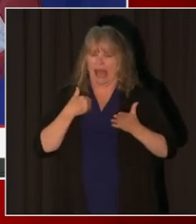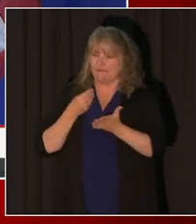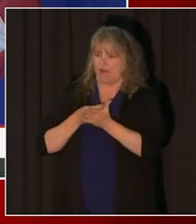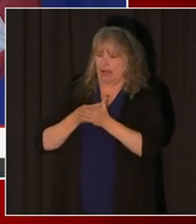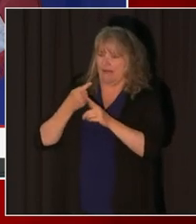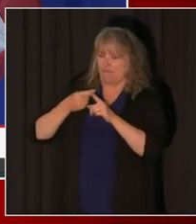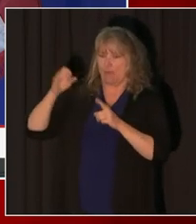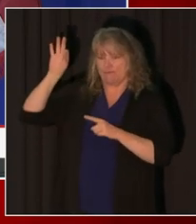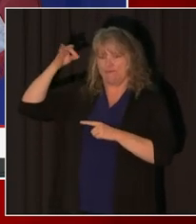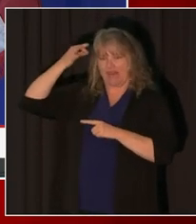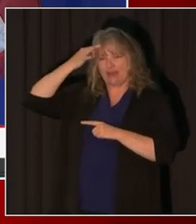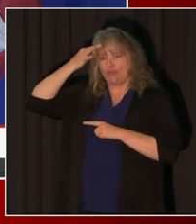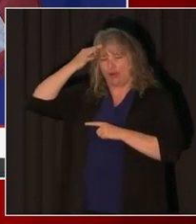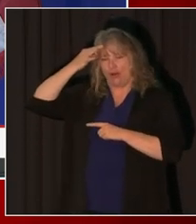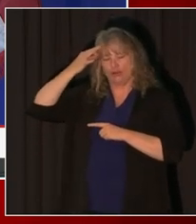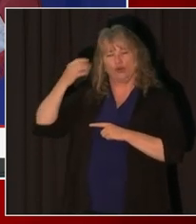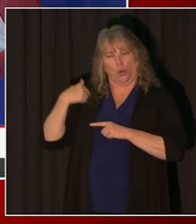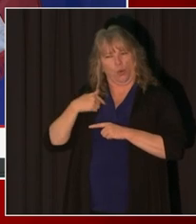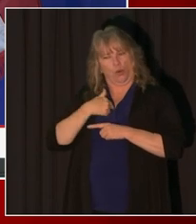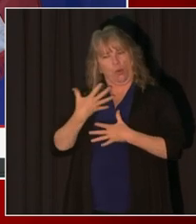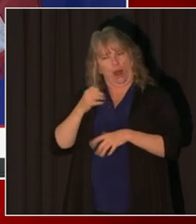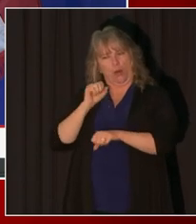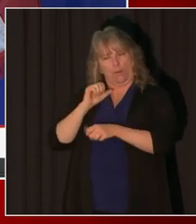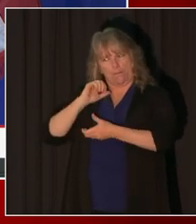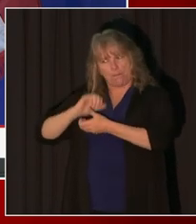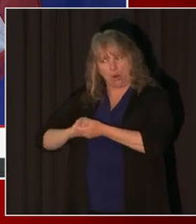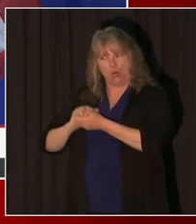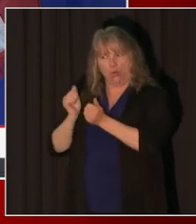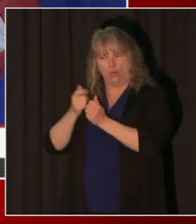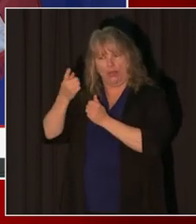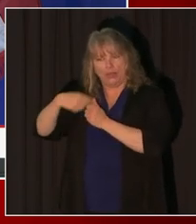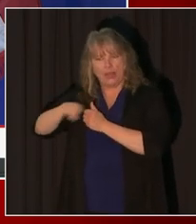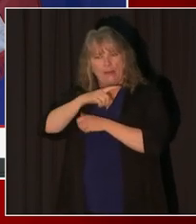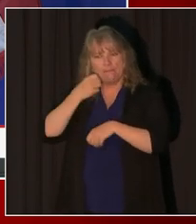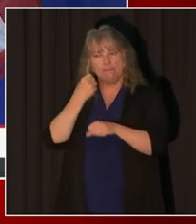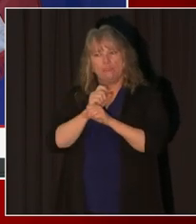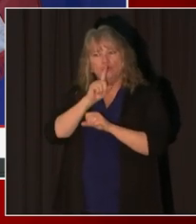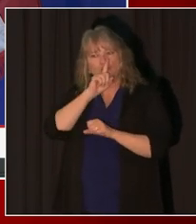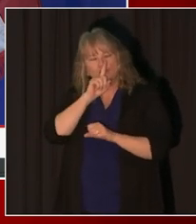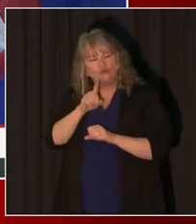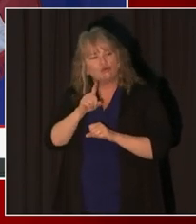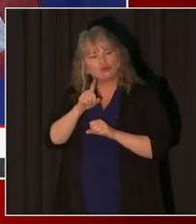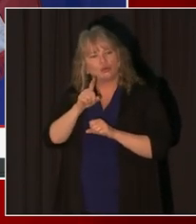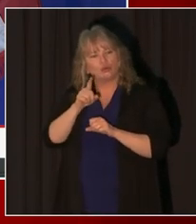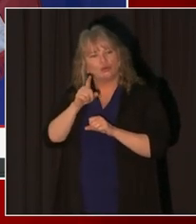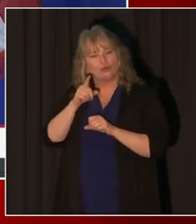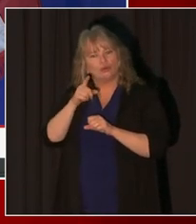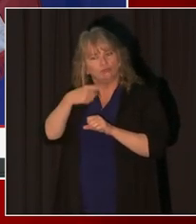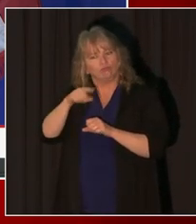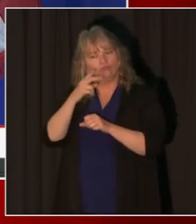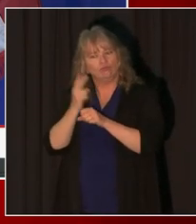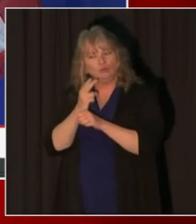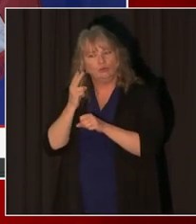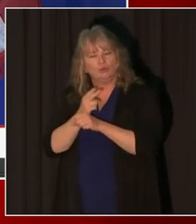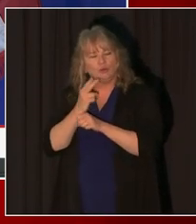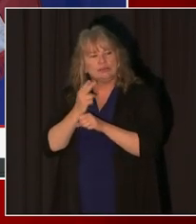respond to COVID, and so we want to work with them to make sure that they are